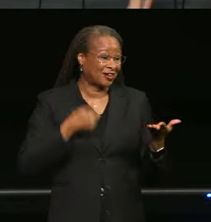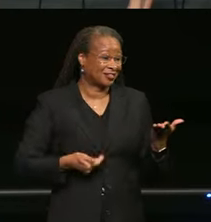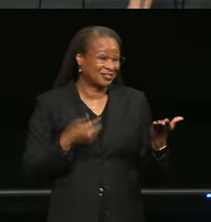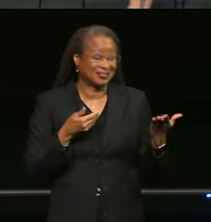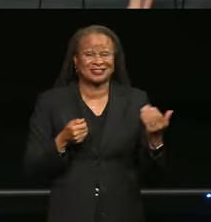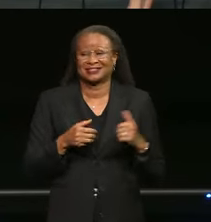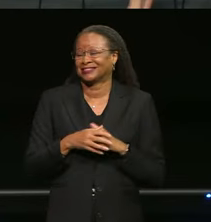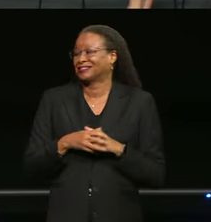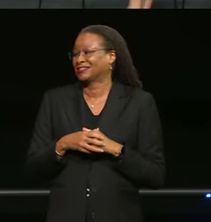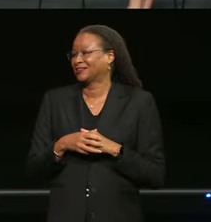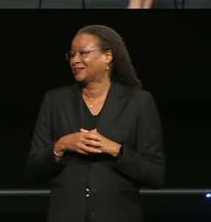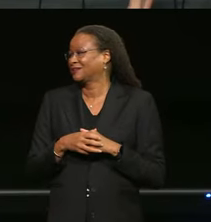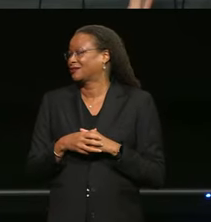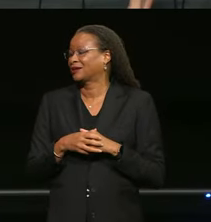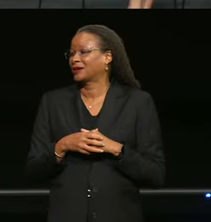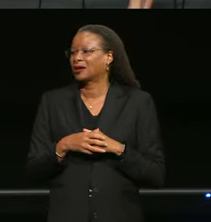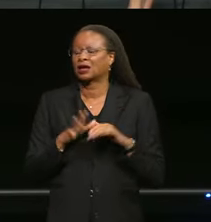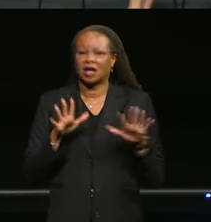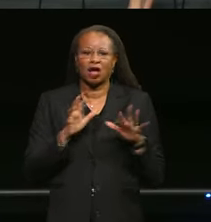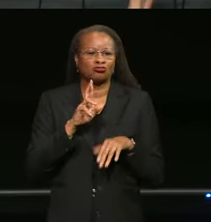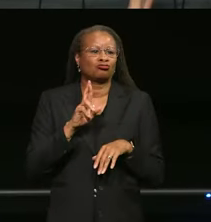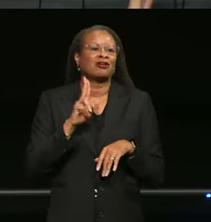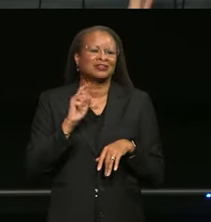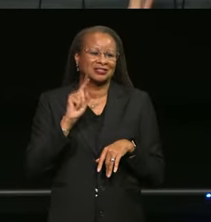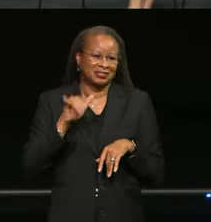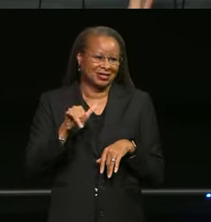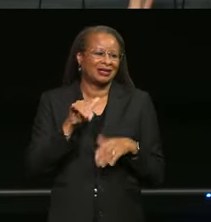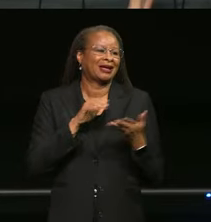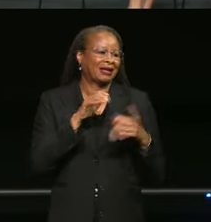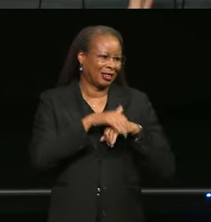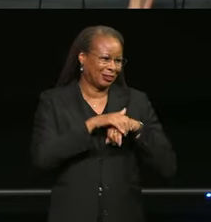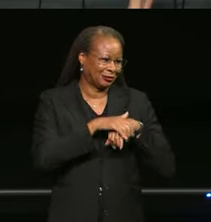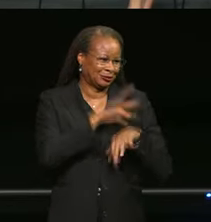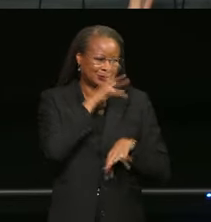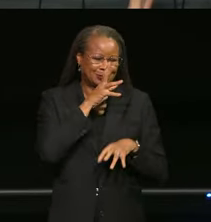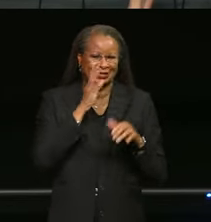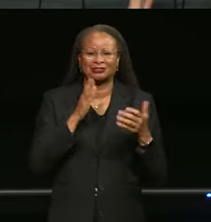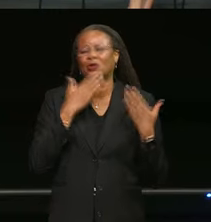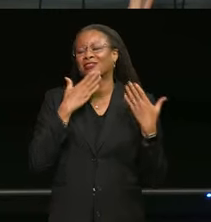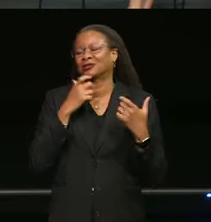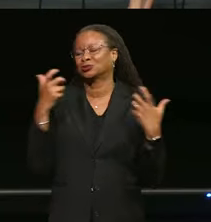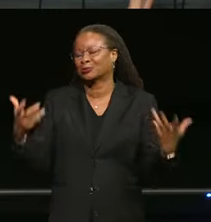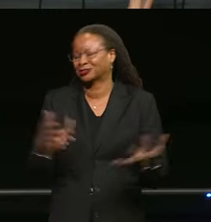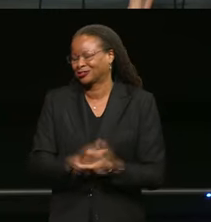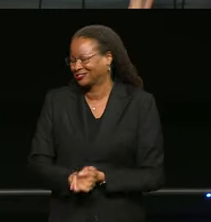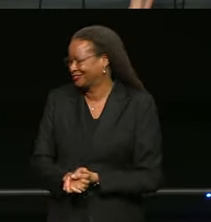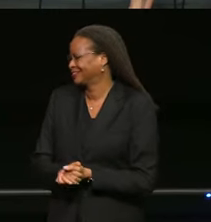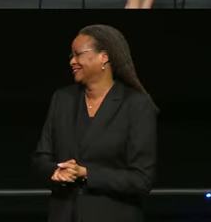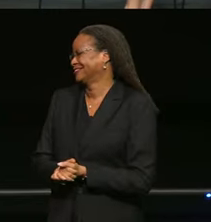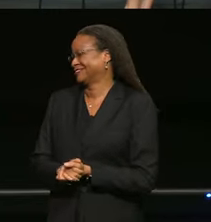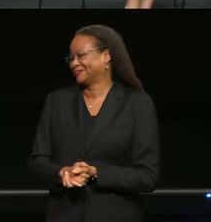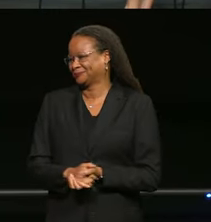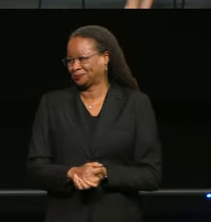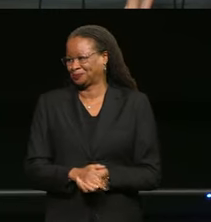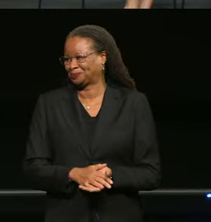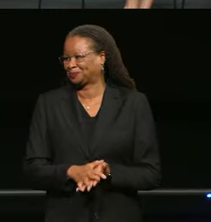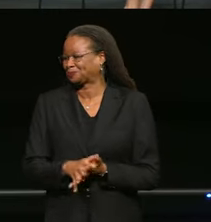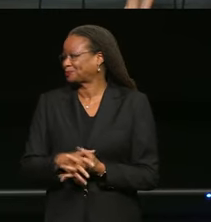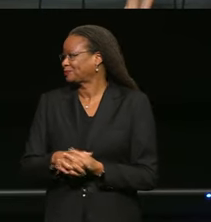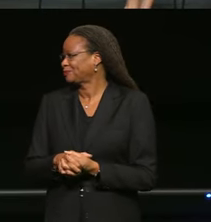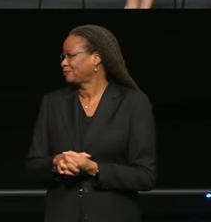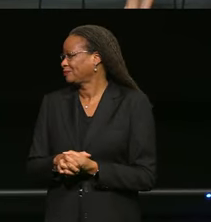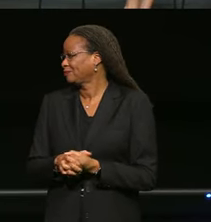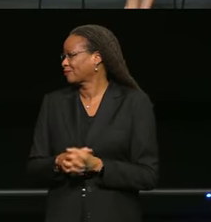or, well, rusty English. So, yeah, thank you very much for that. And I